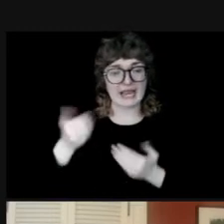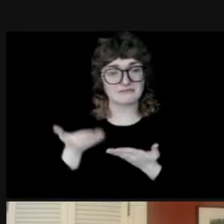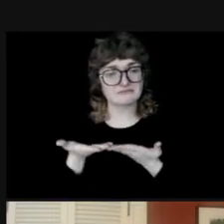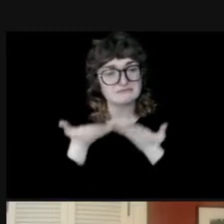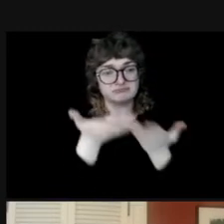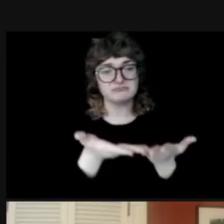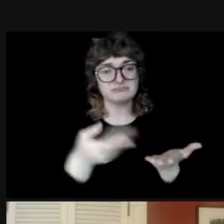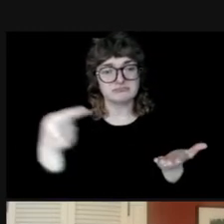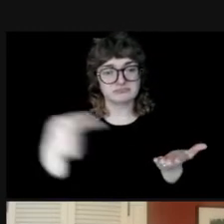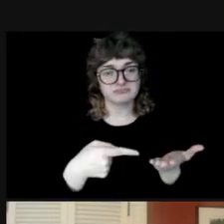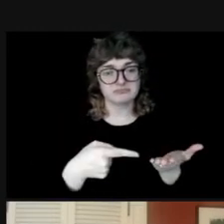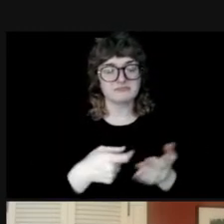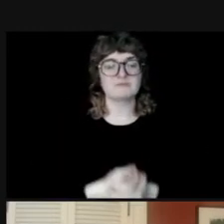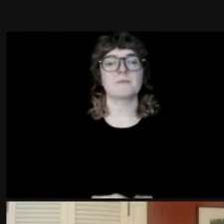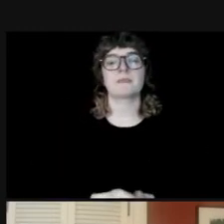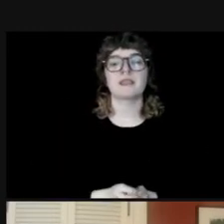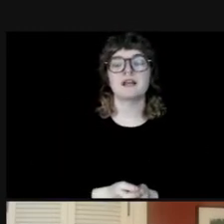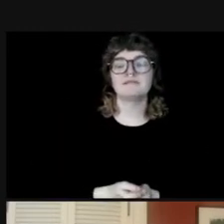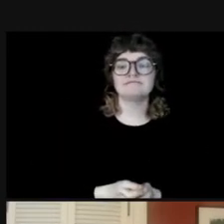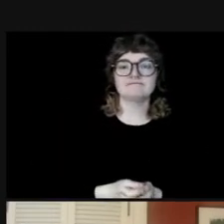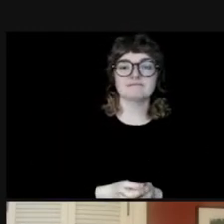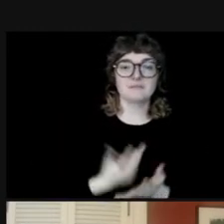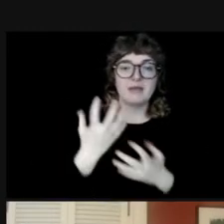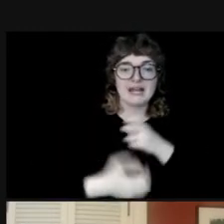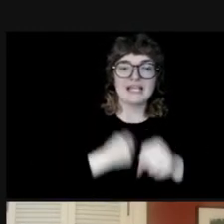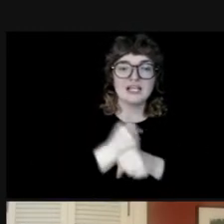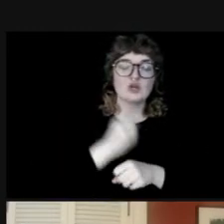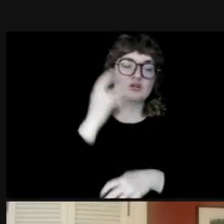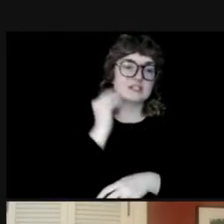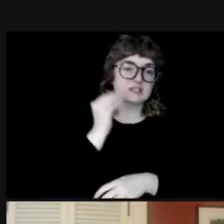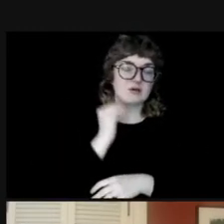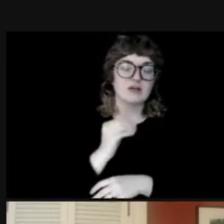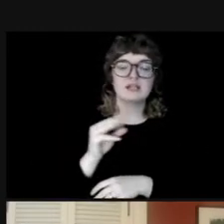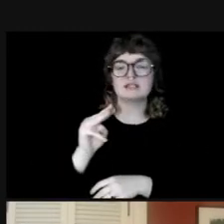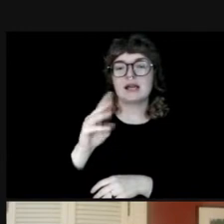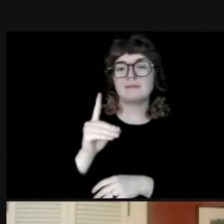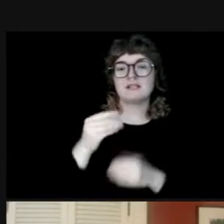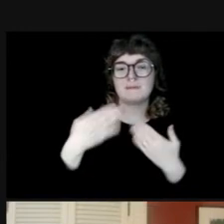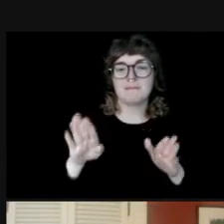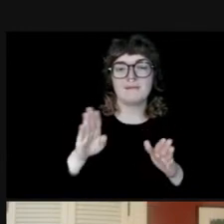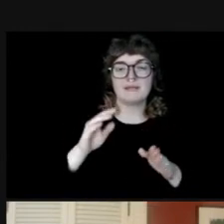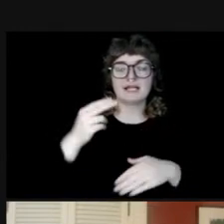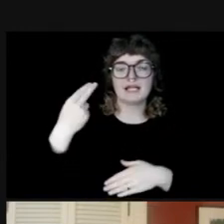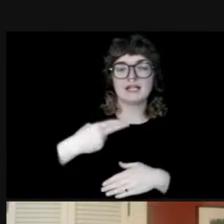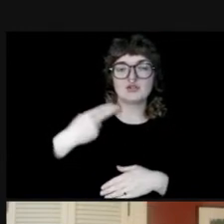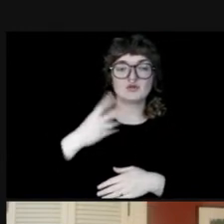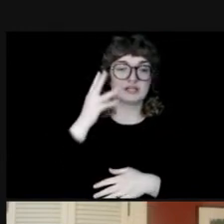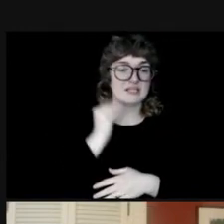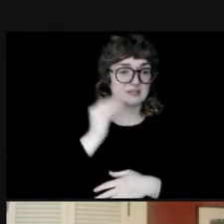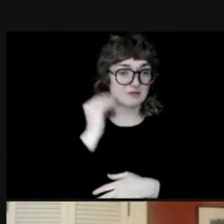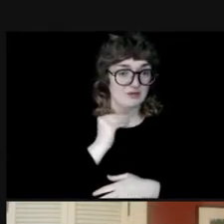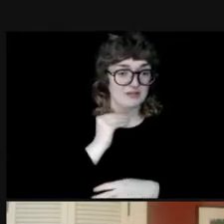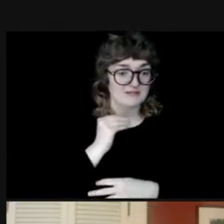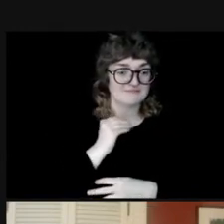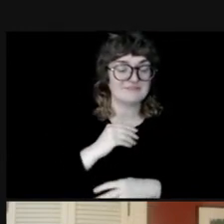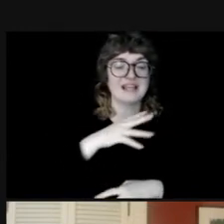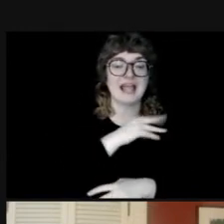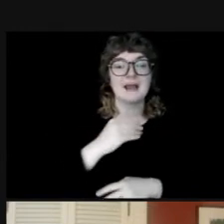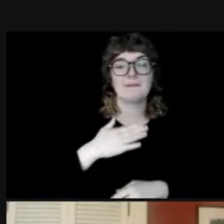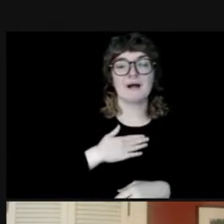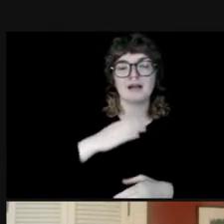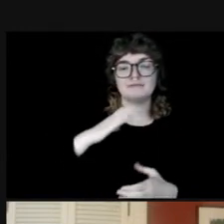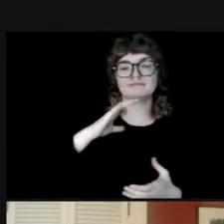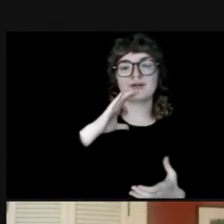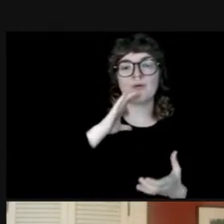Maryland public history business, I approached the 250th with new eyes. I've enlisted my wife, Mary Blair, with her